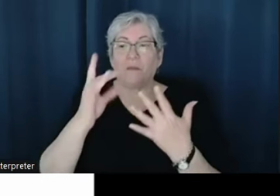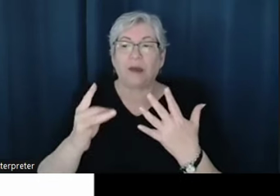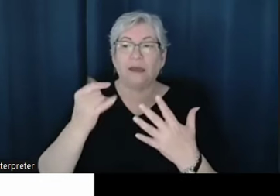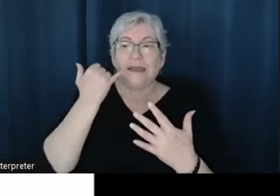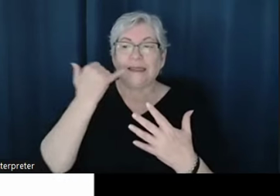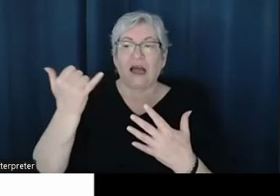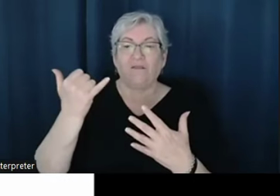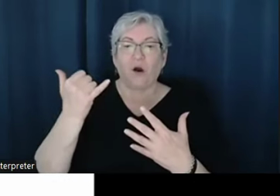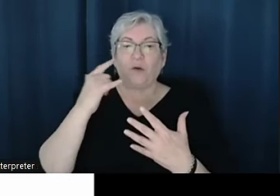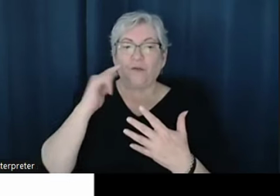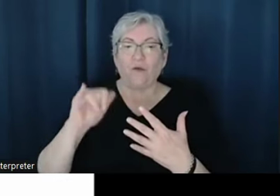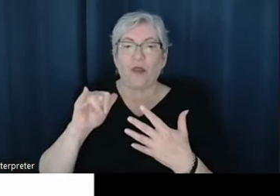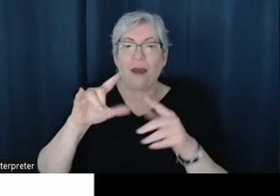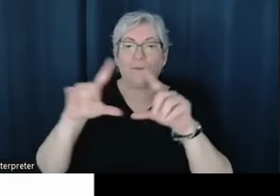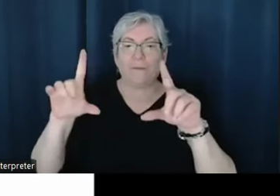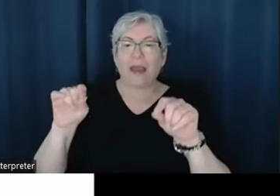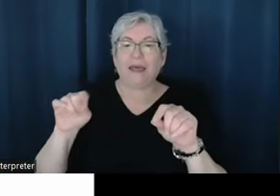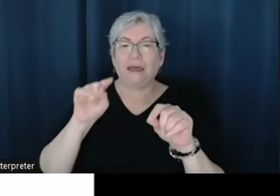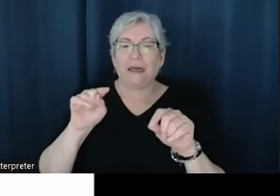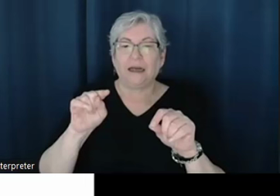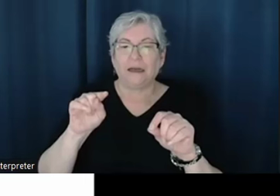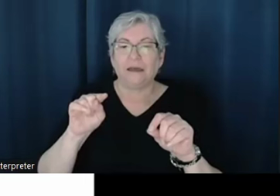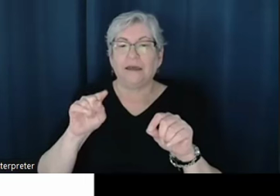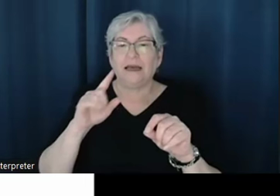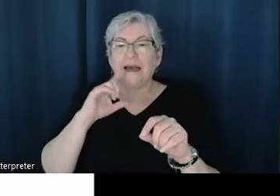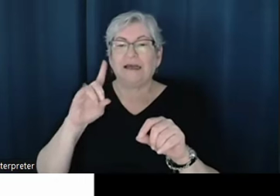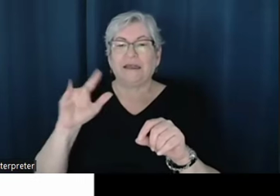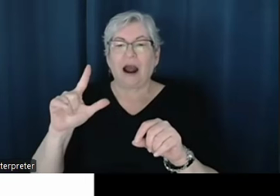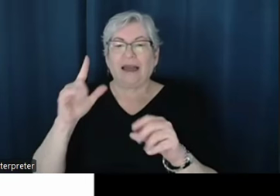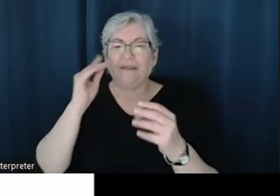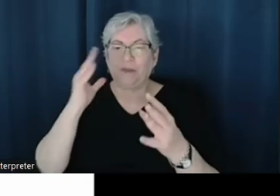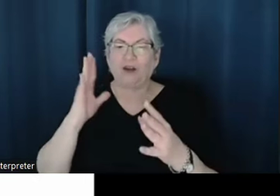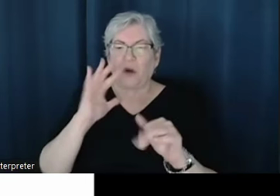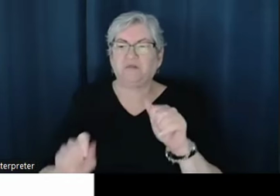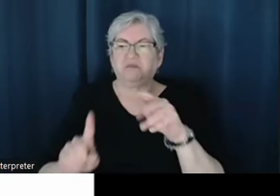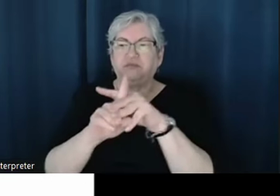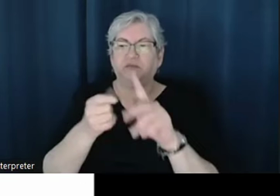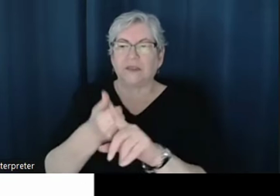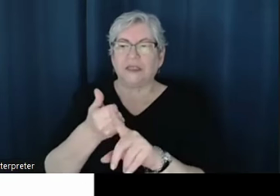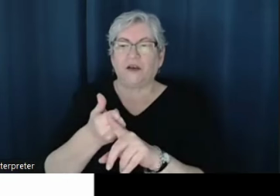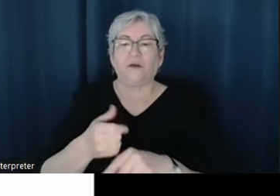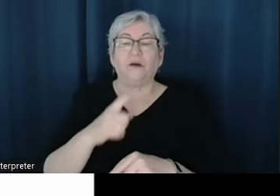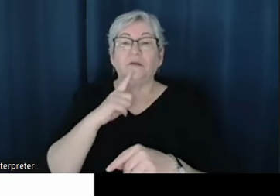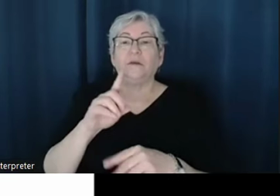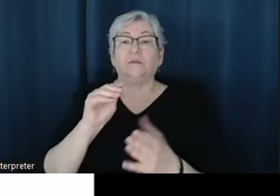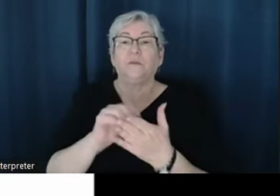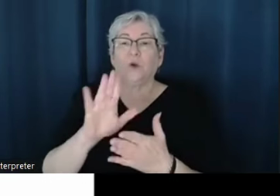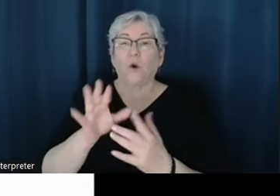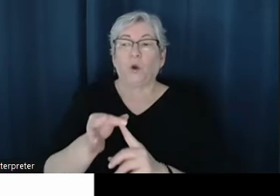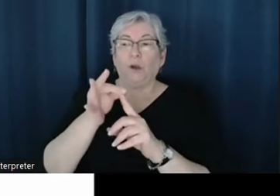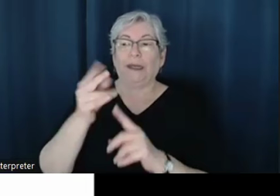telephone in the audio pane and the dial-in information will be displayed. Be sure to put your unique